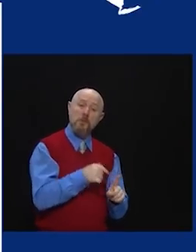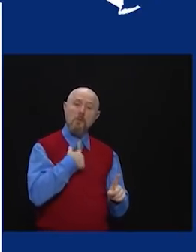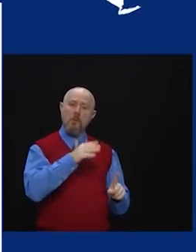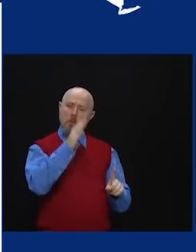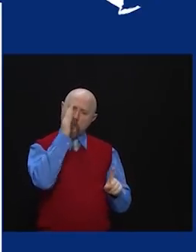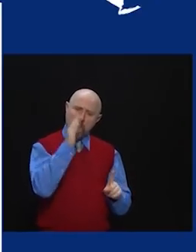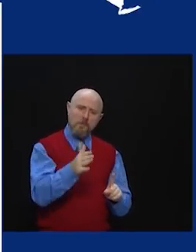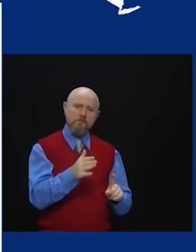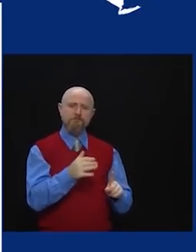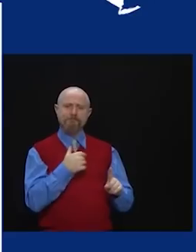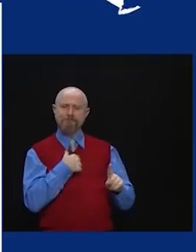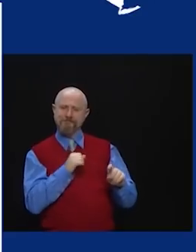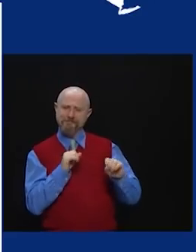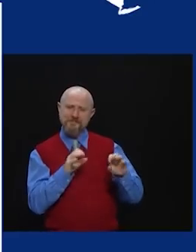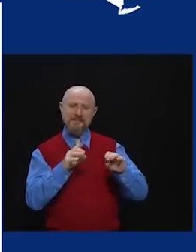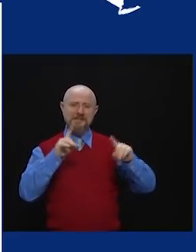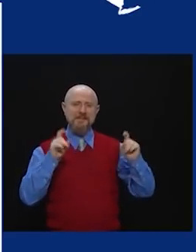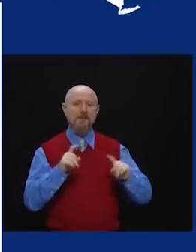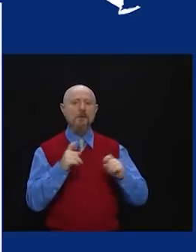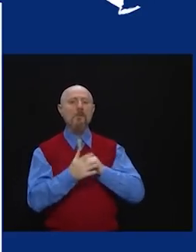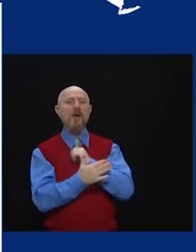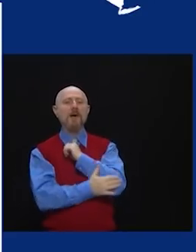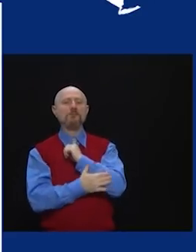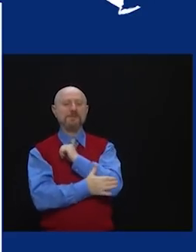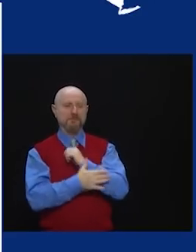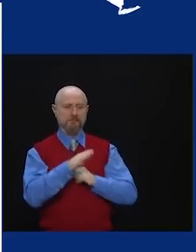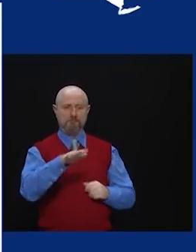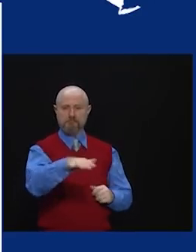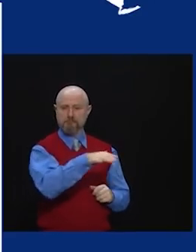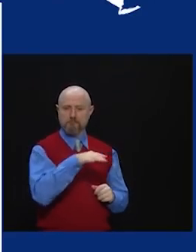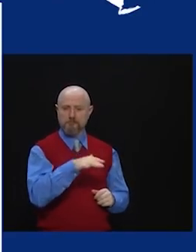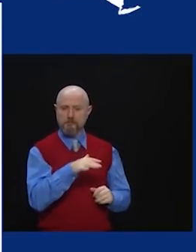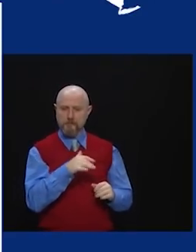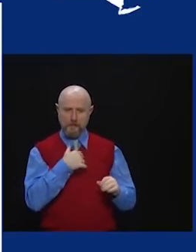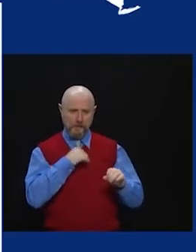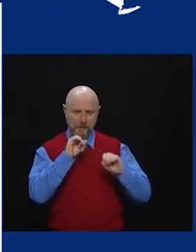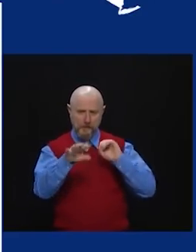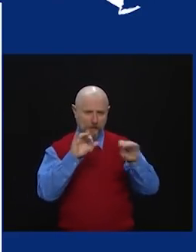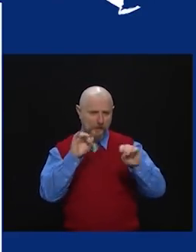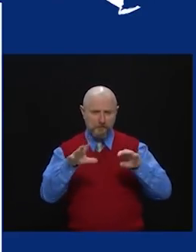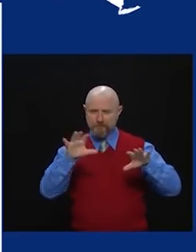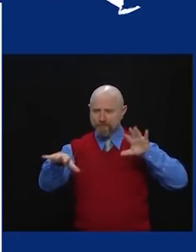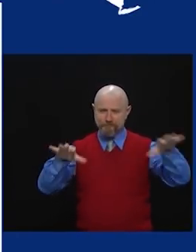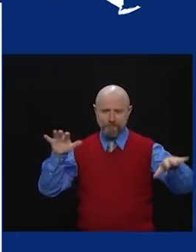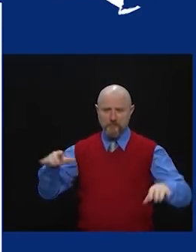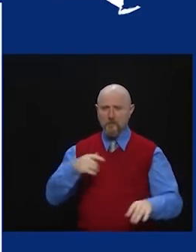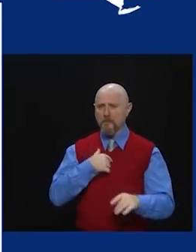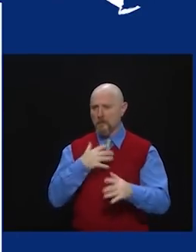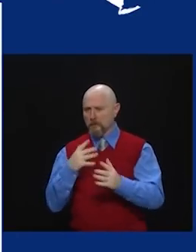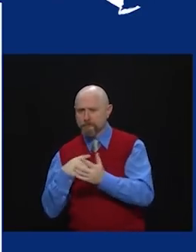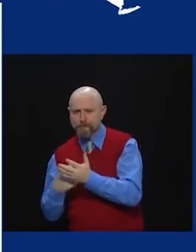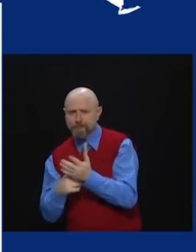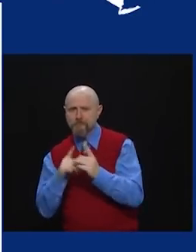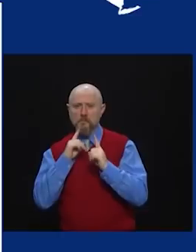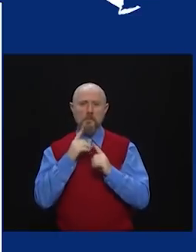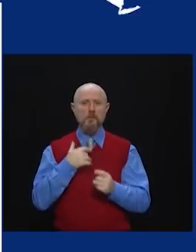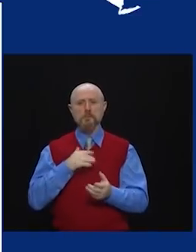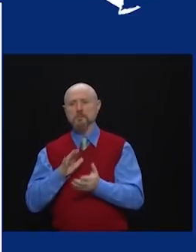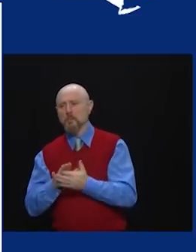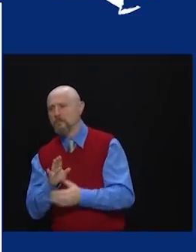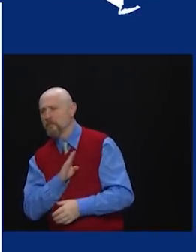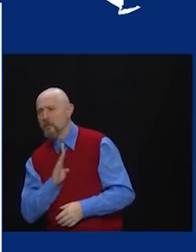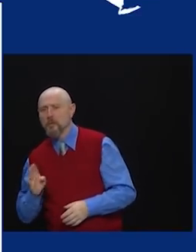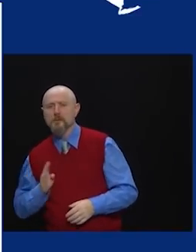with tests. And we have ongoing calls with counties and with the local school boards, the superintendents and the principals, to